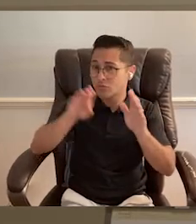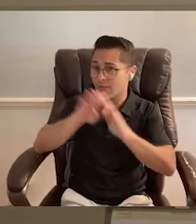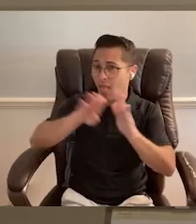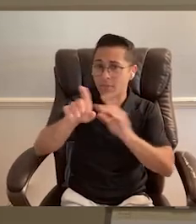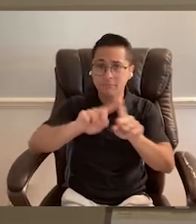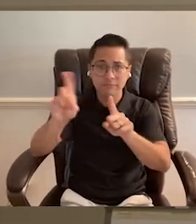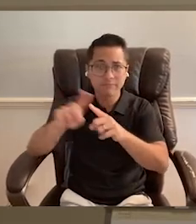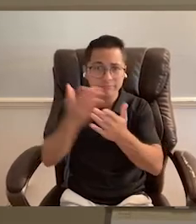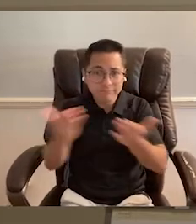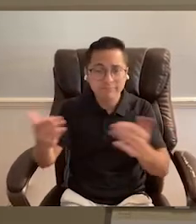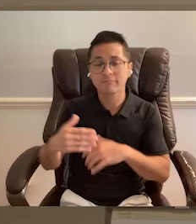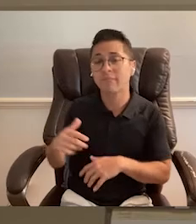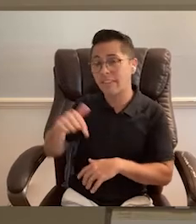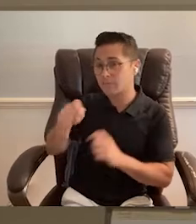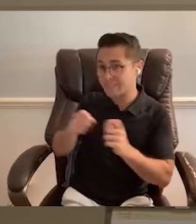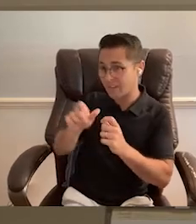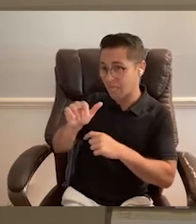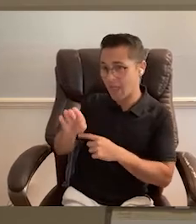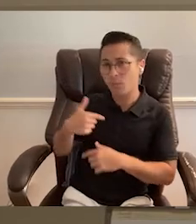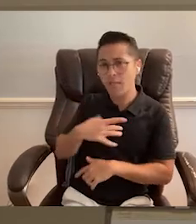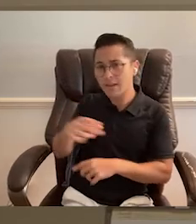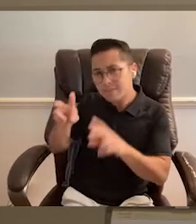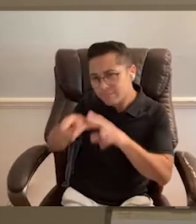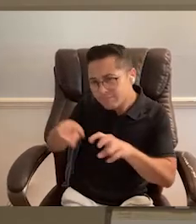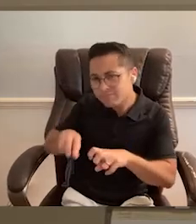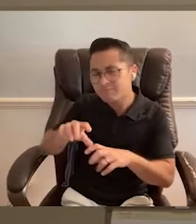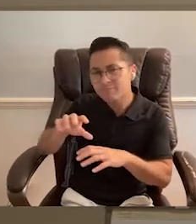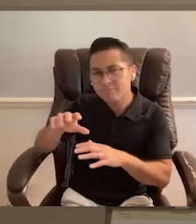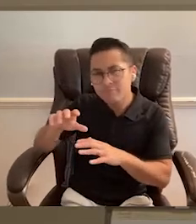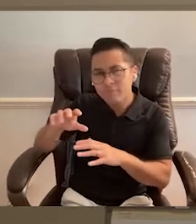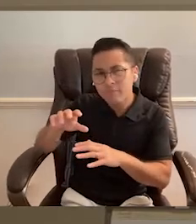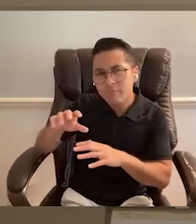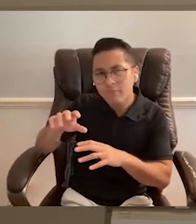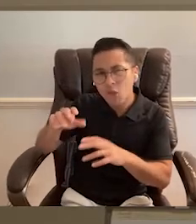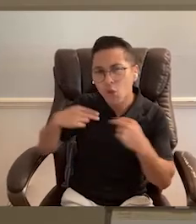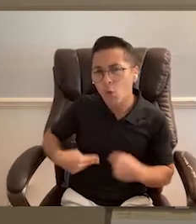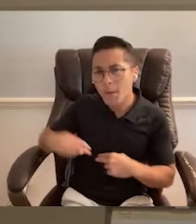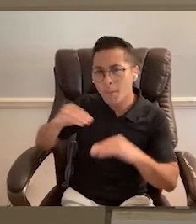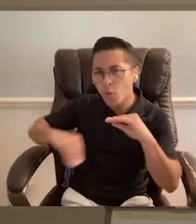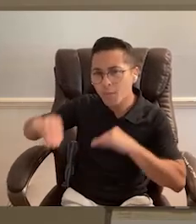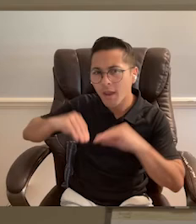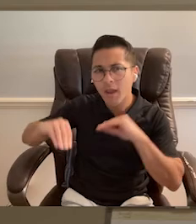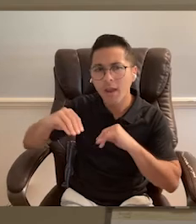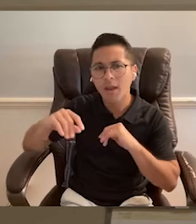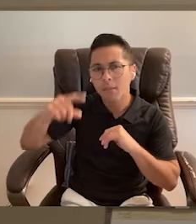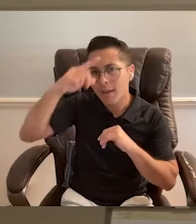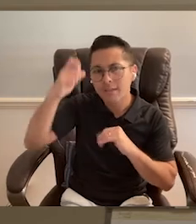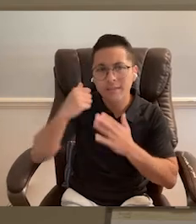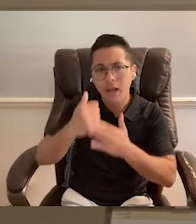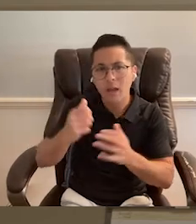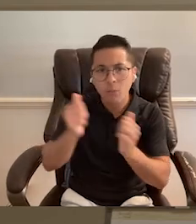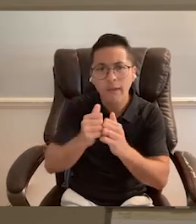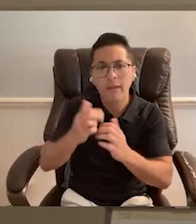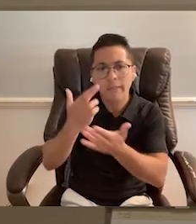forth. So the ultimate goal is if we can train them on a job environment that they can gain some skills out of, they can get these jobs and retain